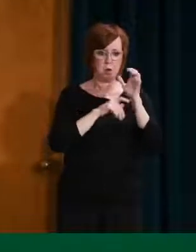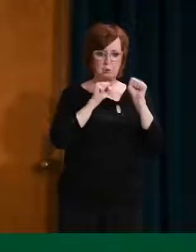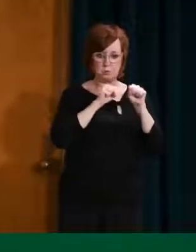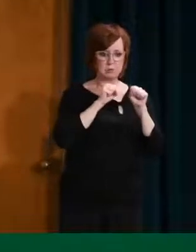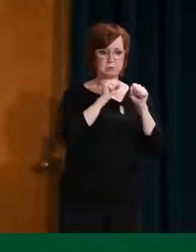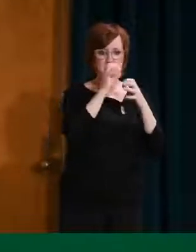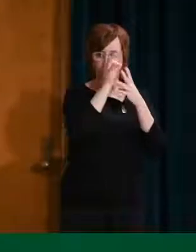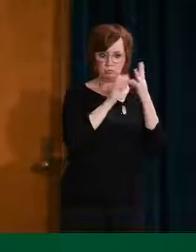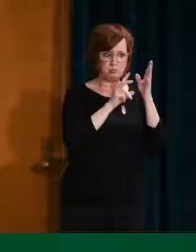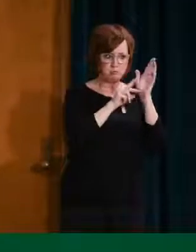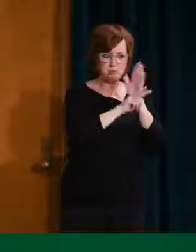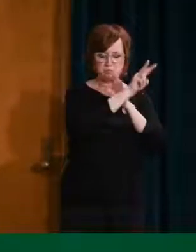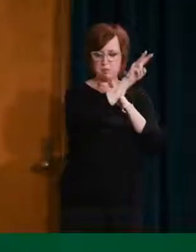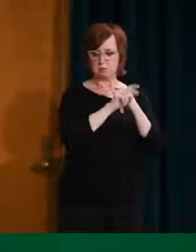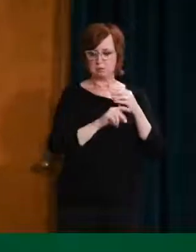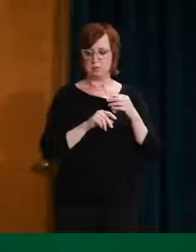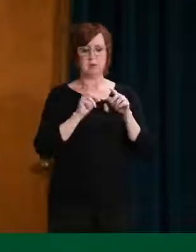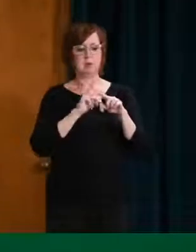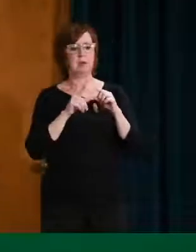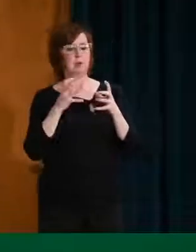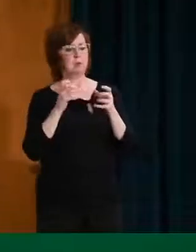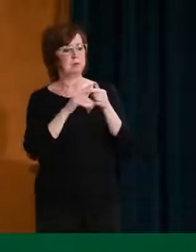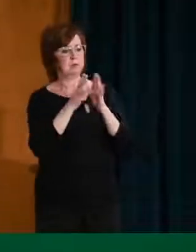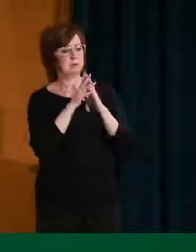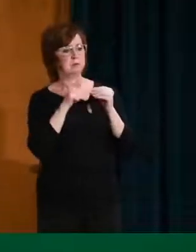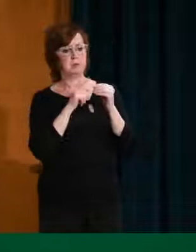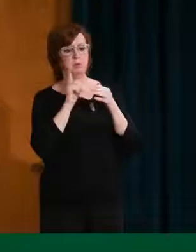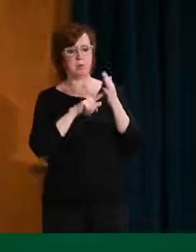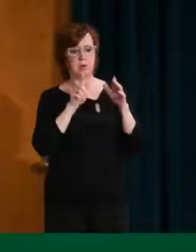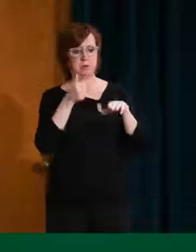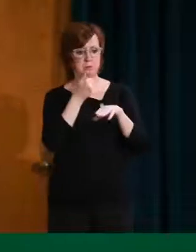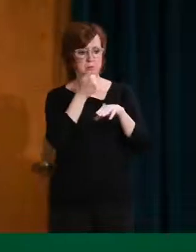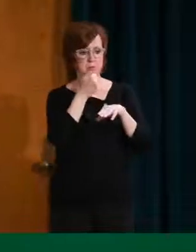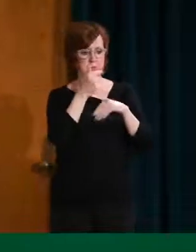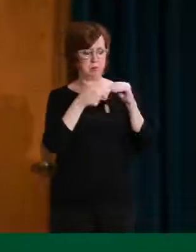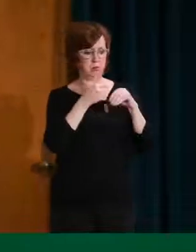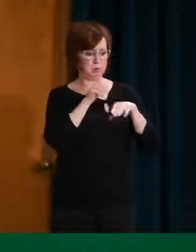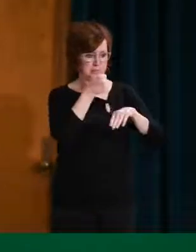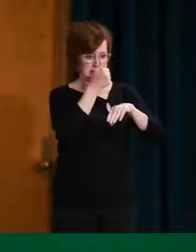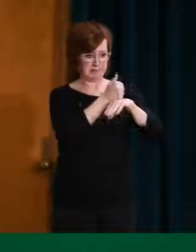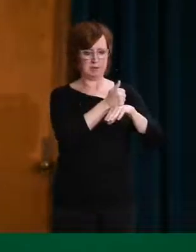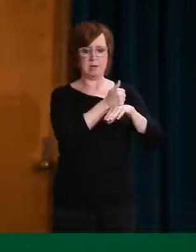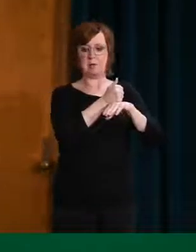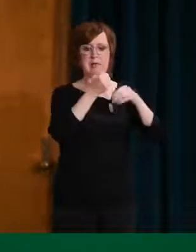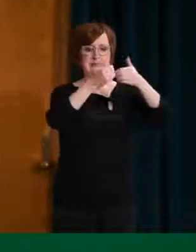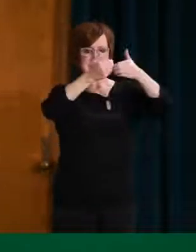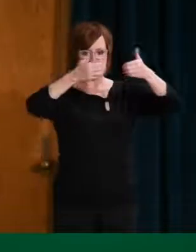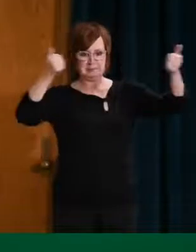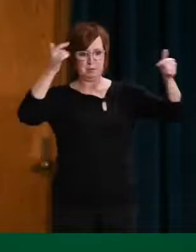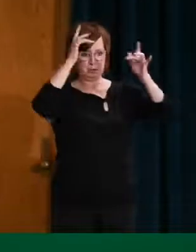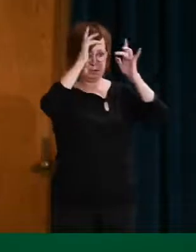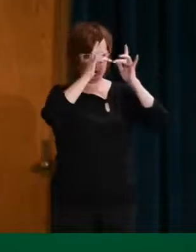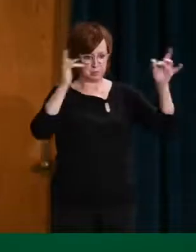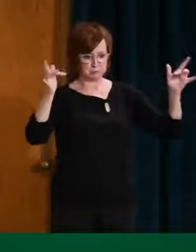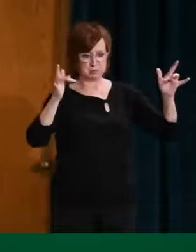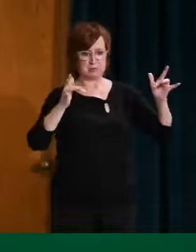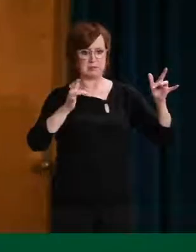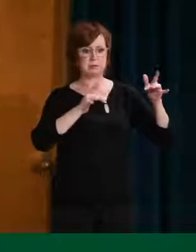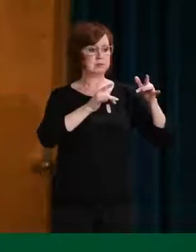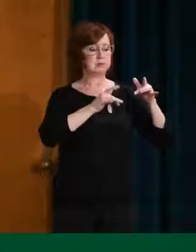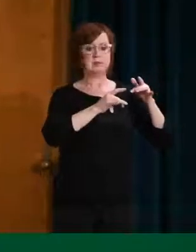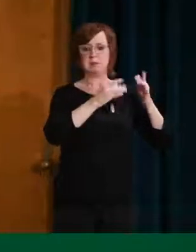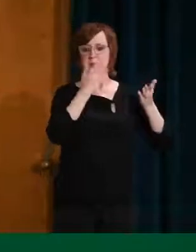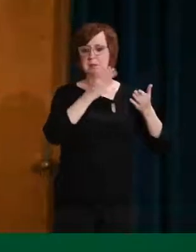to establishing field hospitals, as well as devoting existing space in current hospitals in Saskatoon and